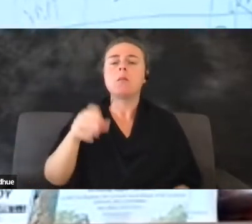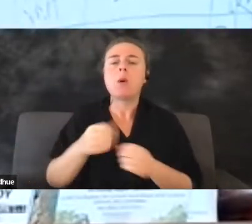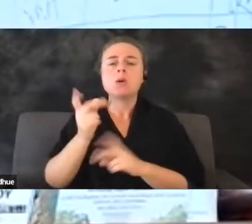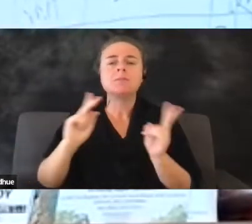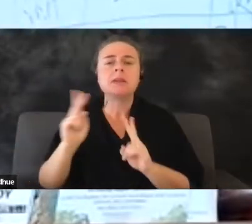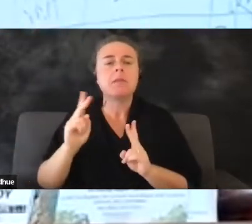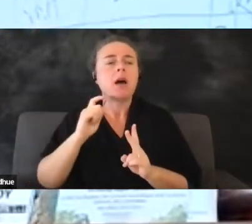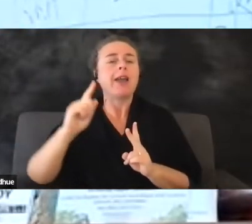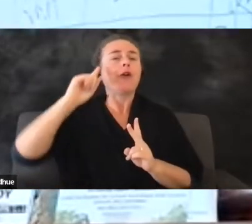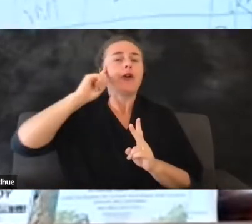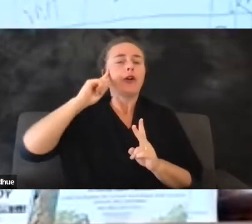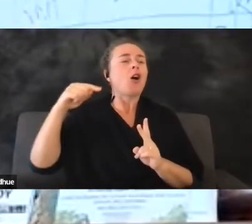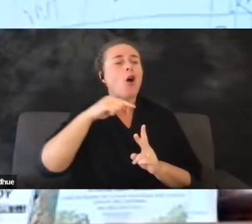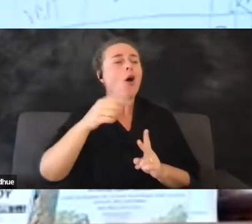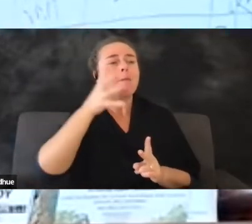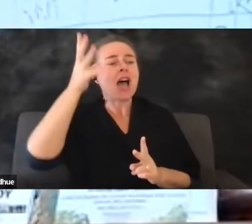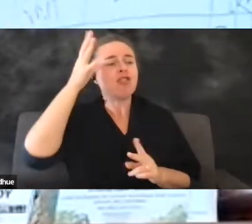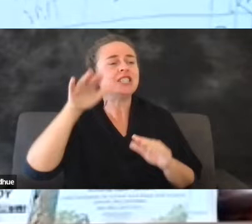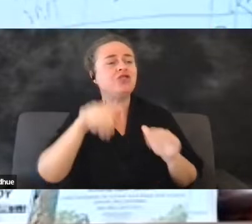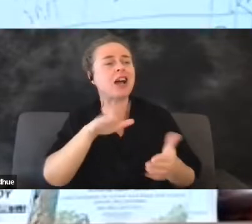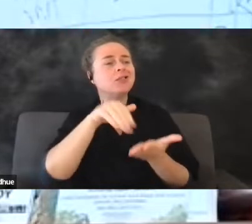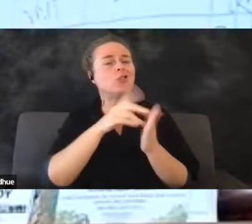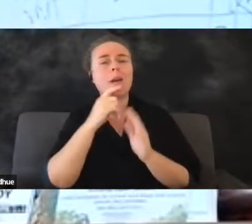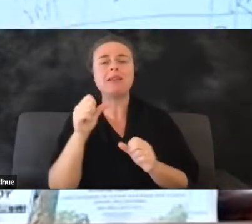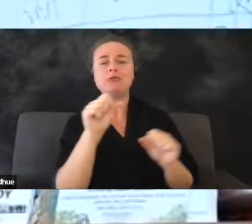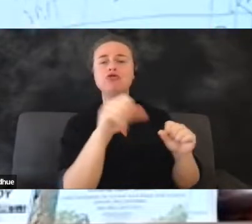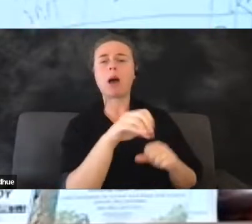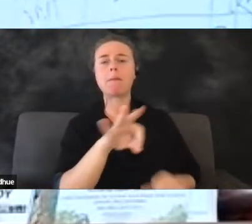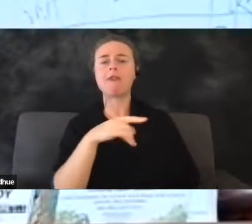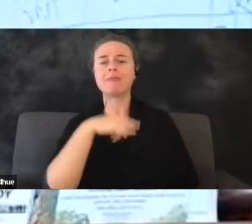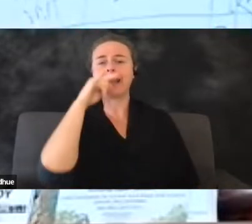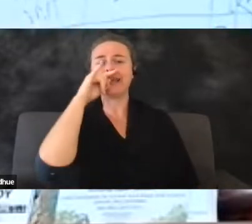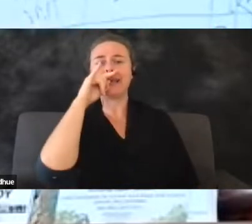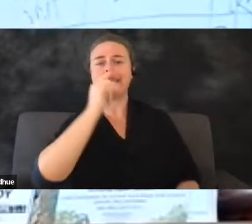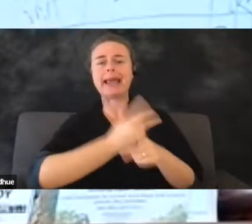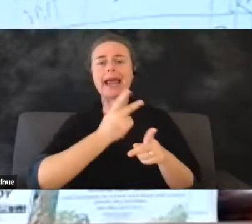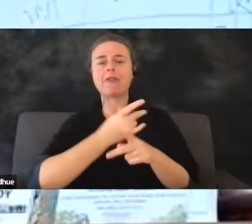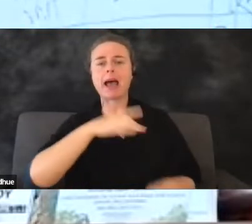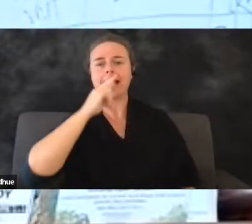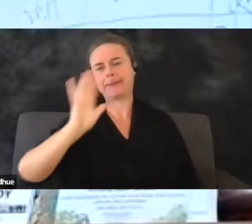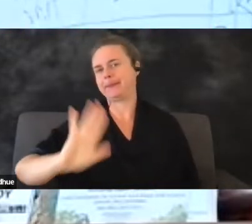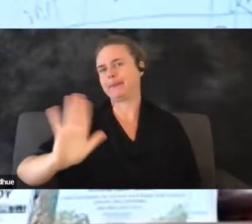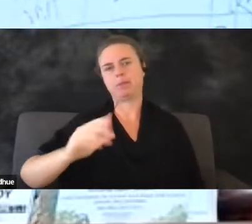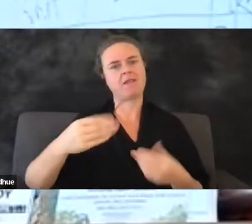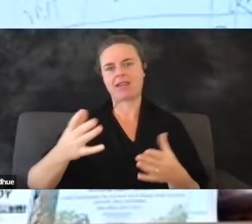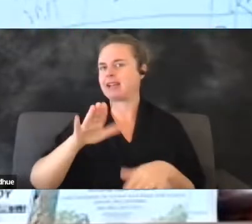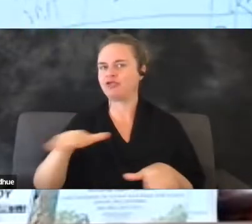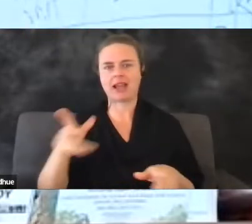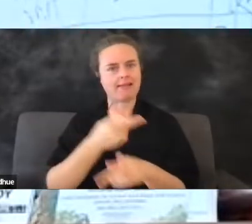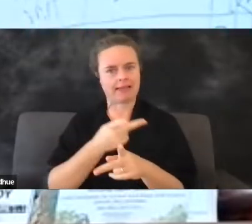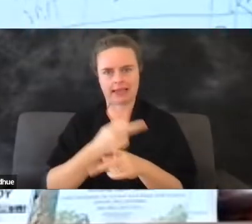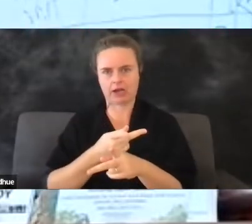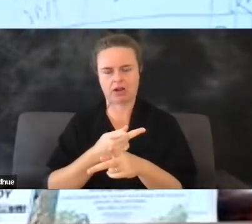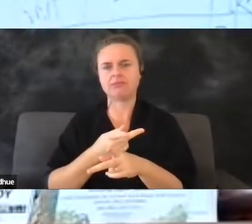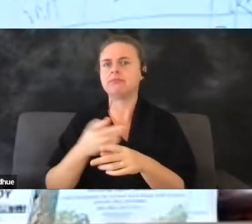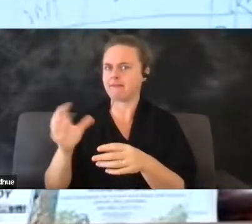don't actually have a child care center, but we do support that system. We link families with child care, and we also help with the